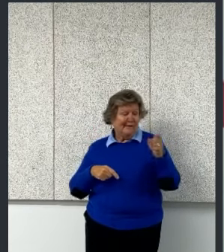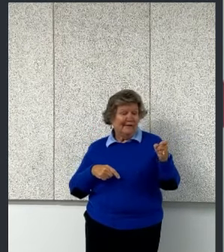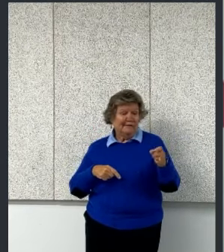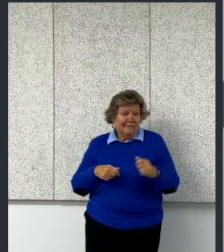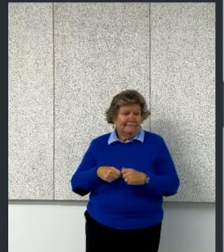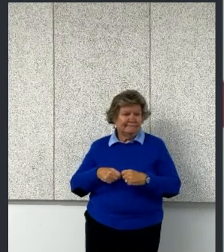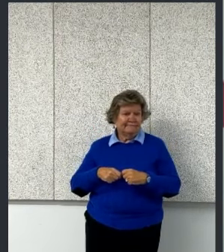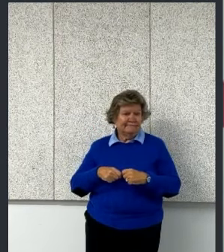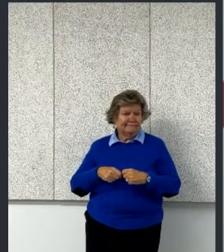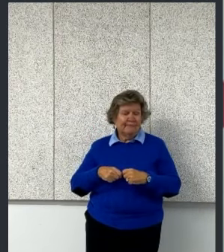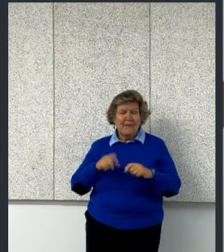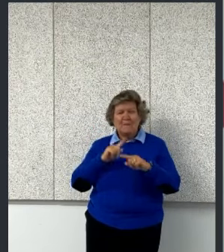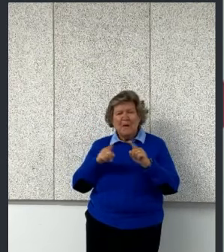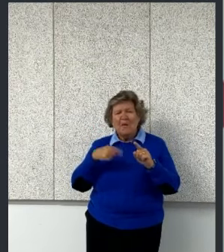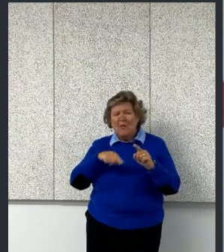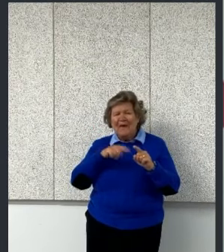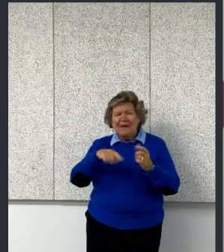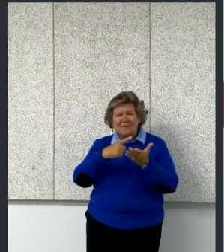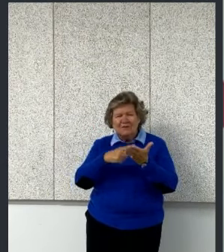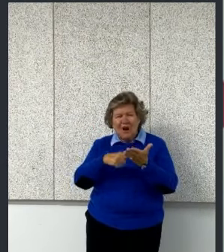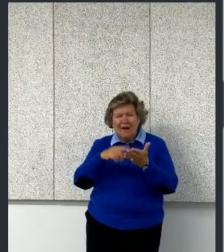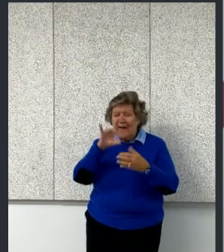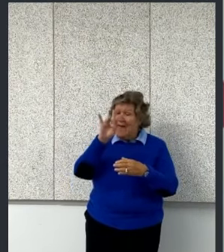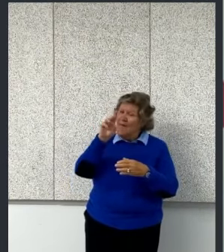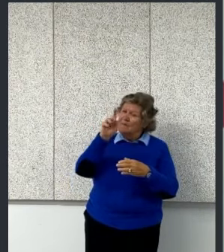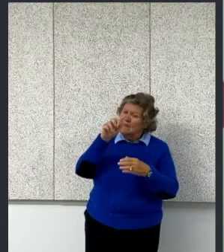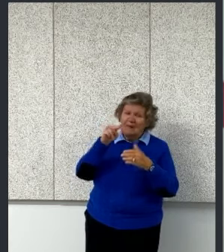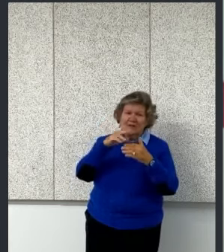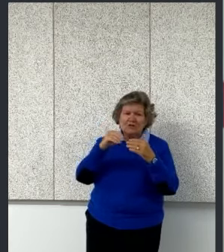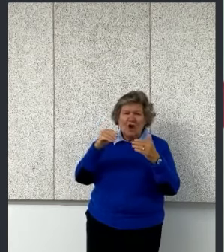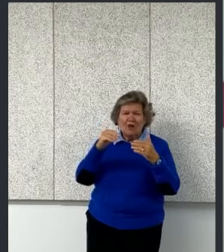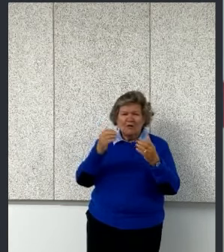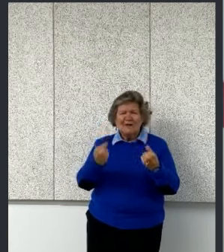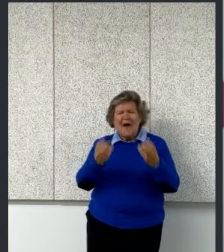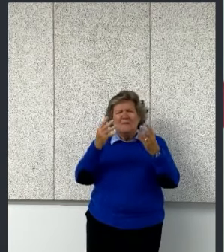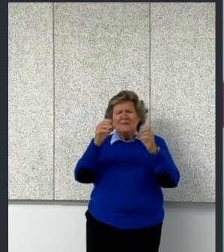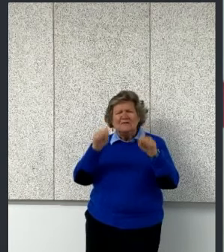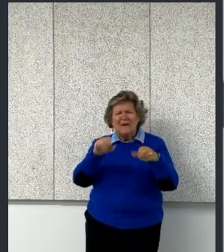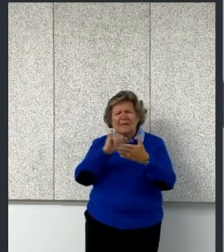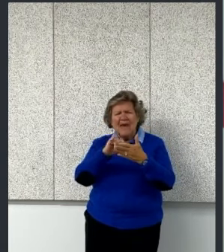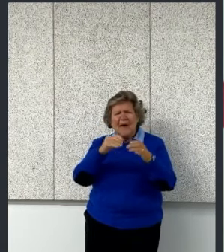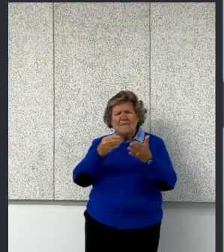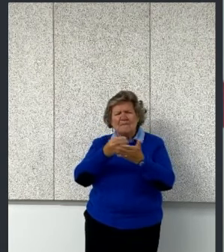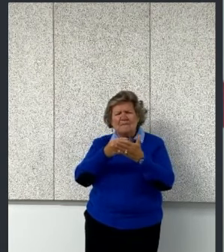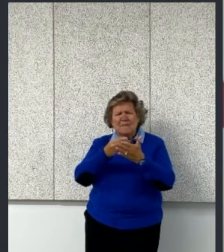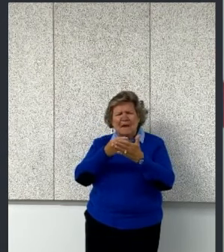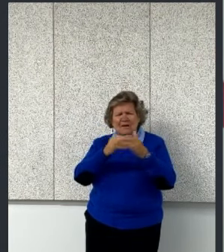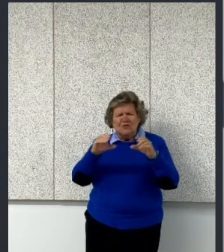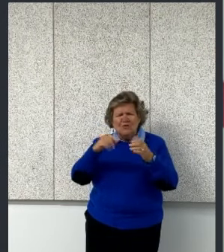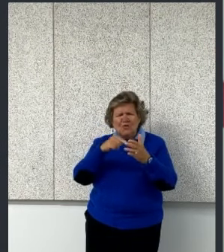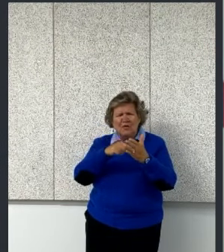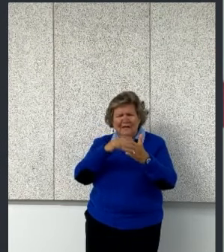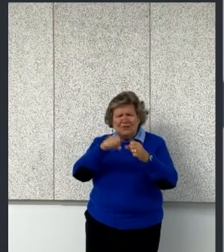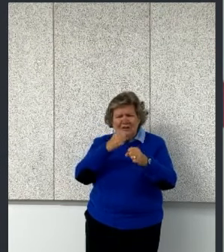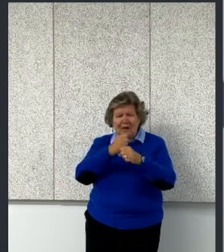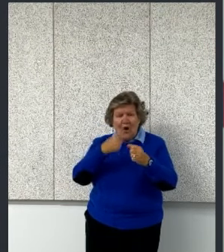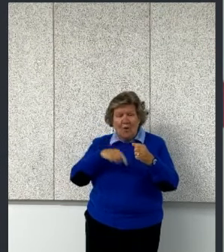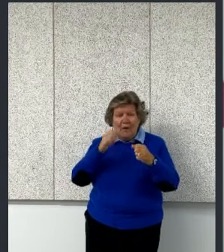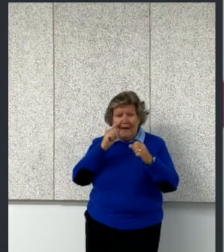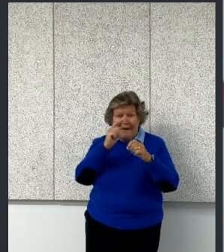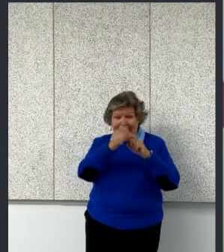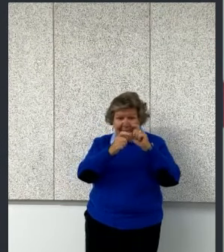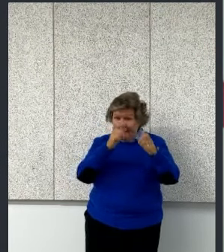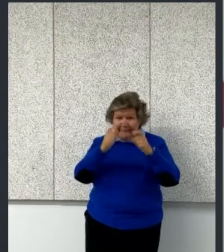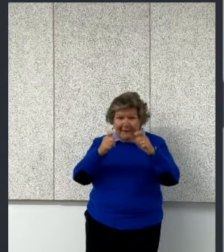point we have to talk about how much can that money do this year. So it's a constant tension of wanting